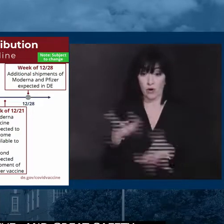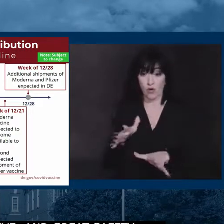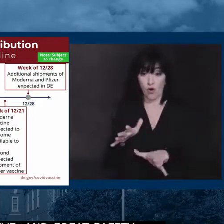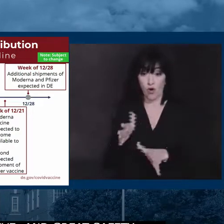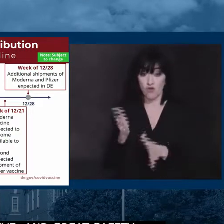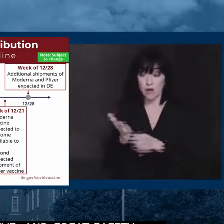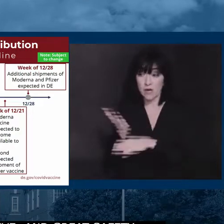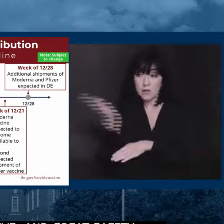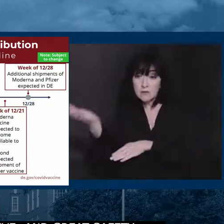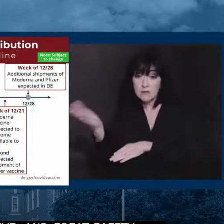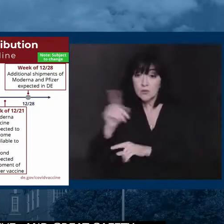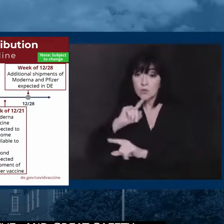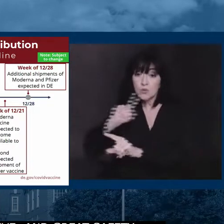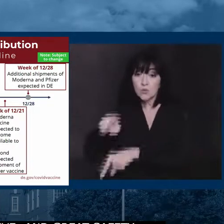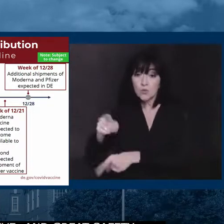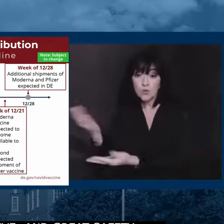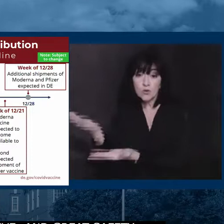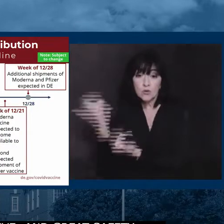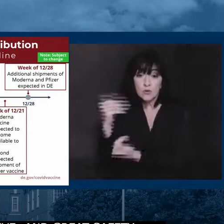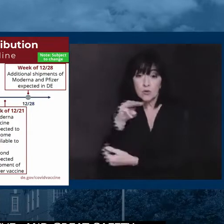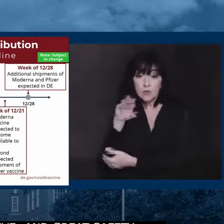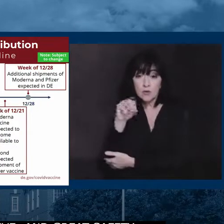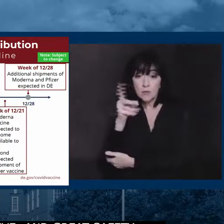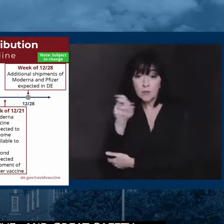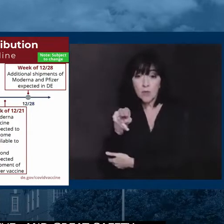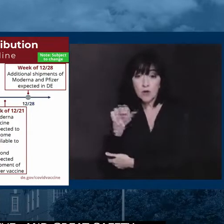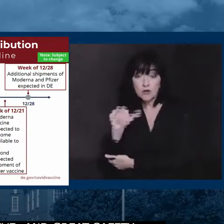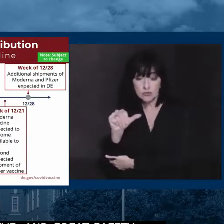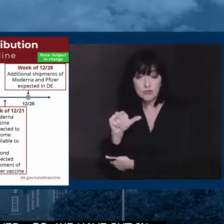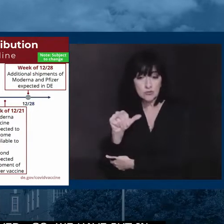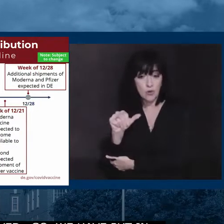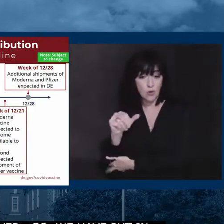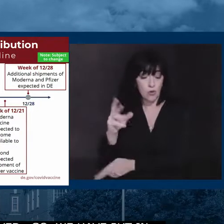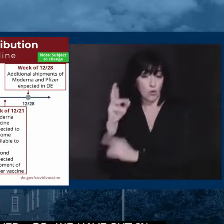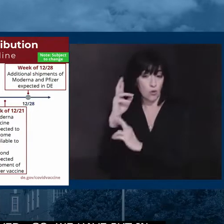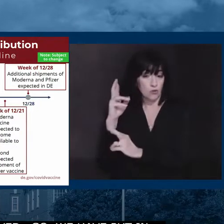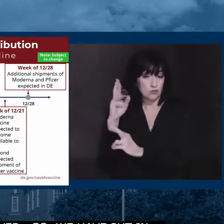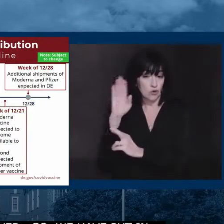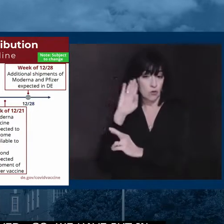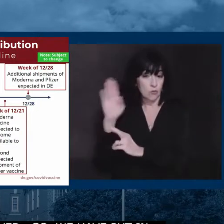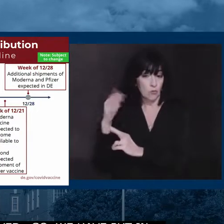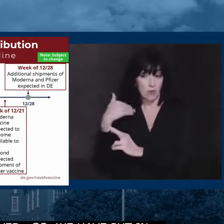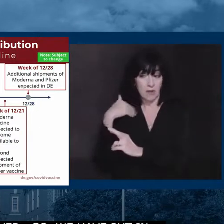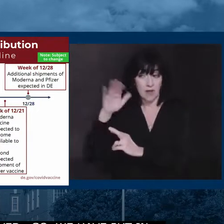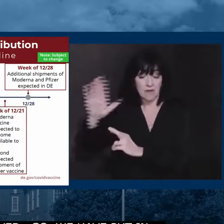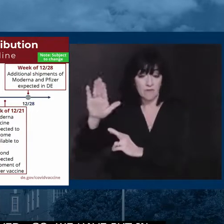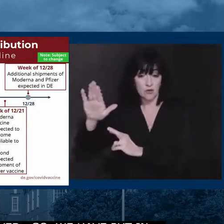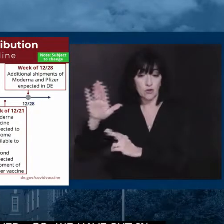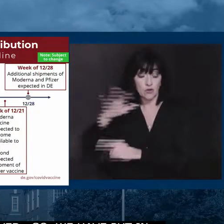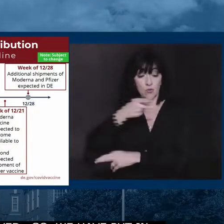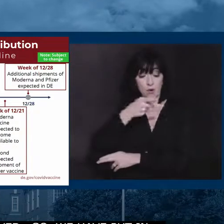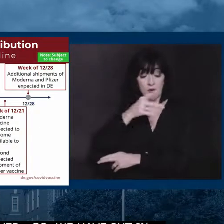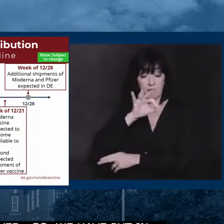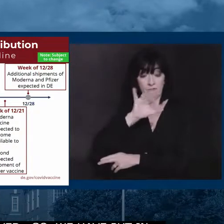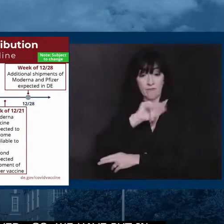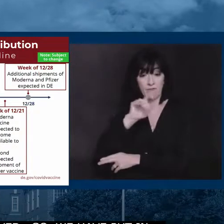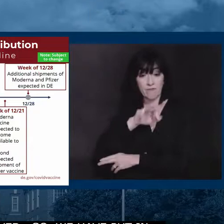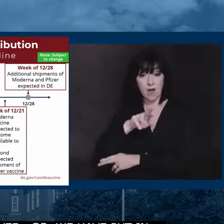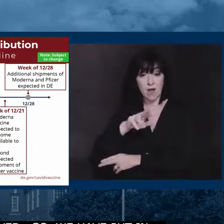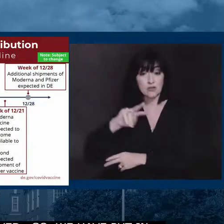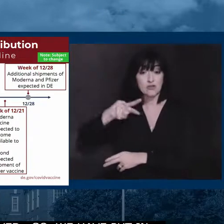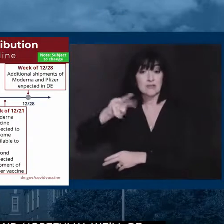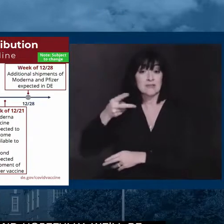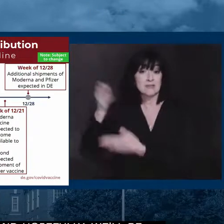for Moderna vaccine, and hopefully we'll be receiving then our second shipment of the Pfizer vaccine next week